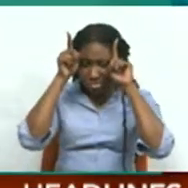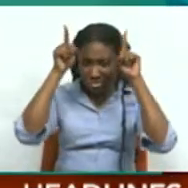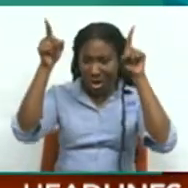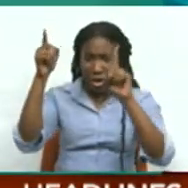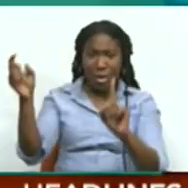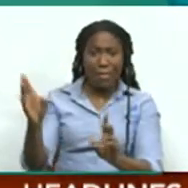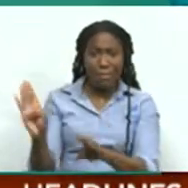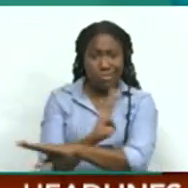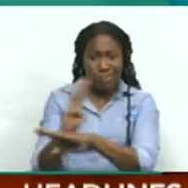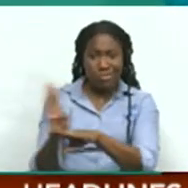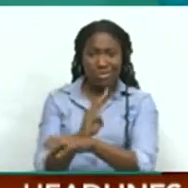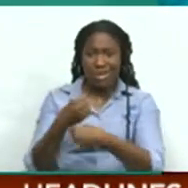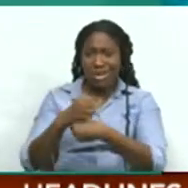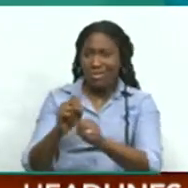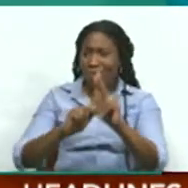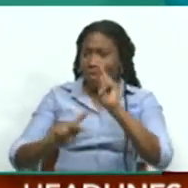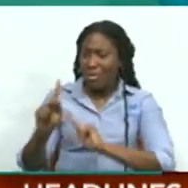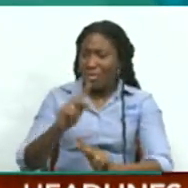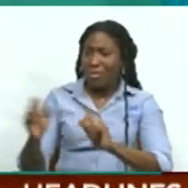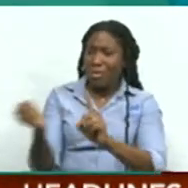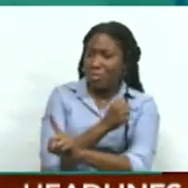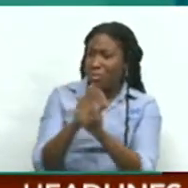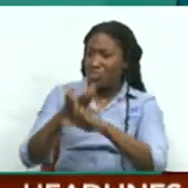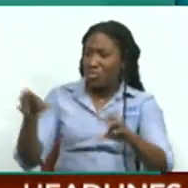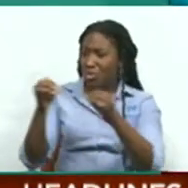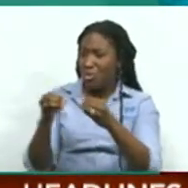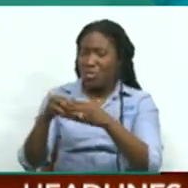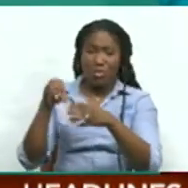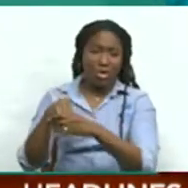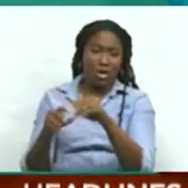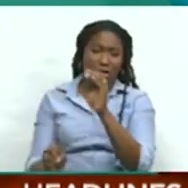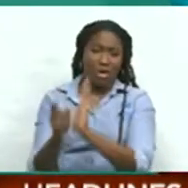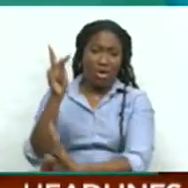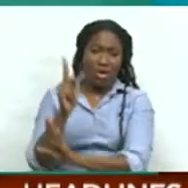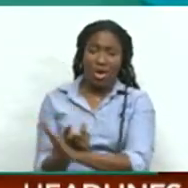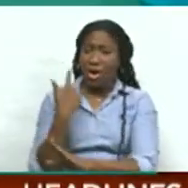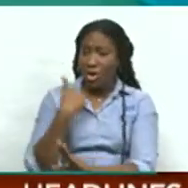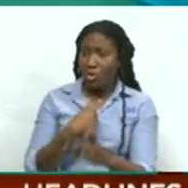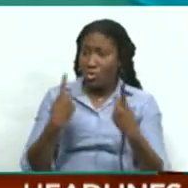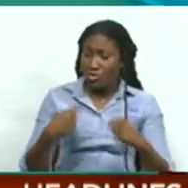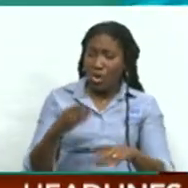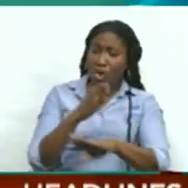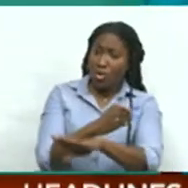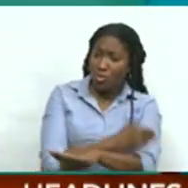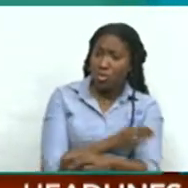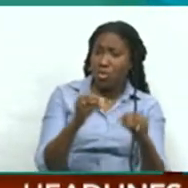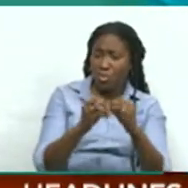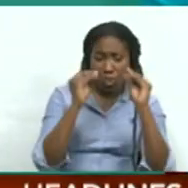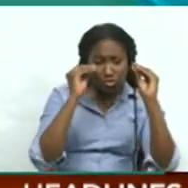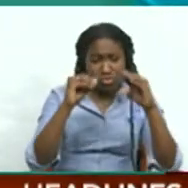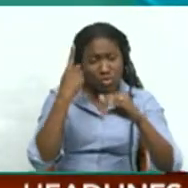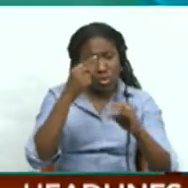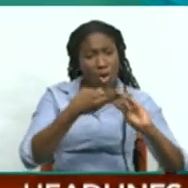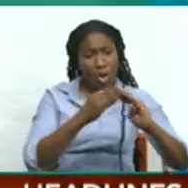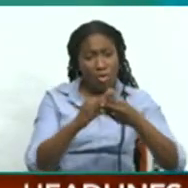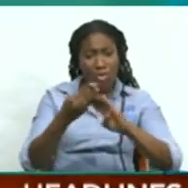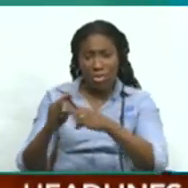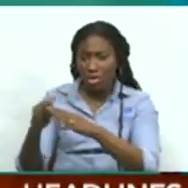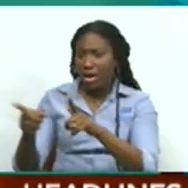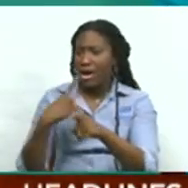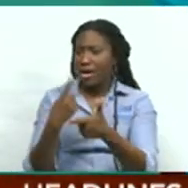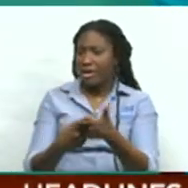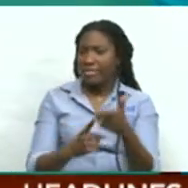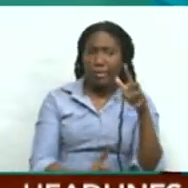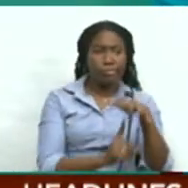up awareness and ramp up the work and ramp up the activities in communities, that's when you start hearing another